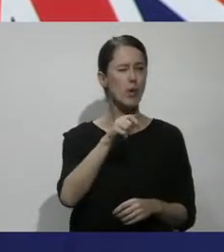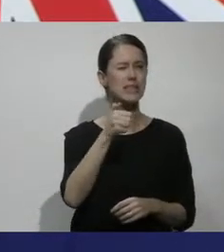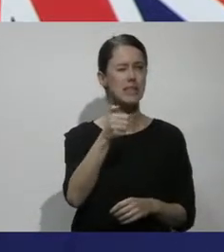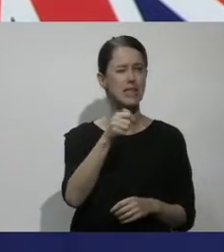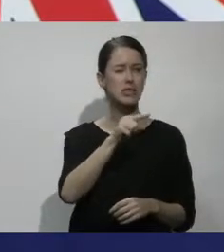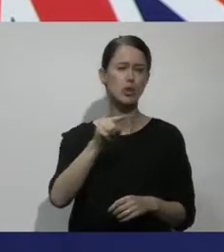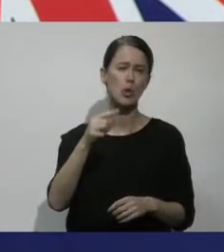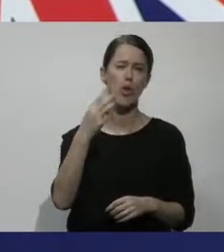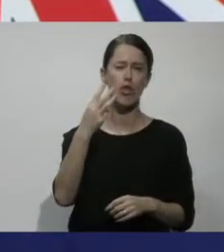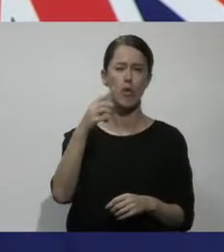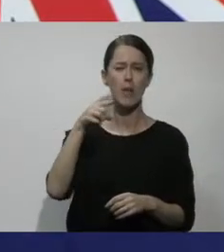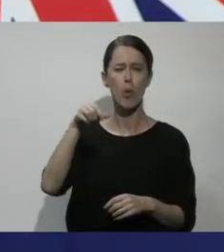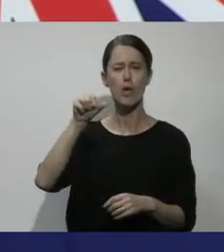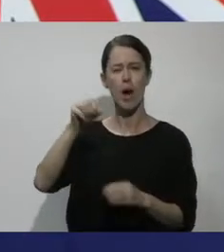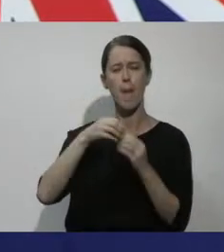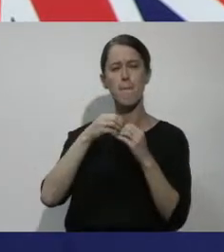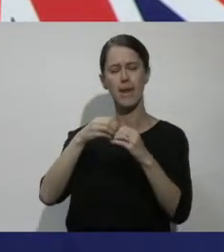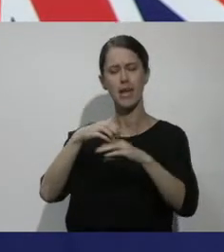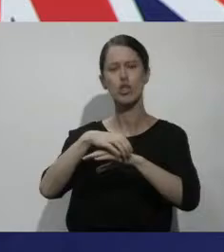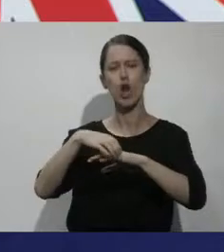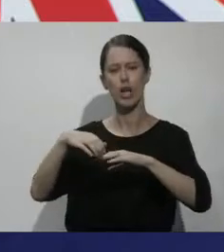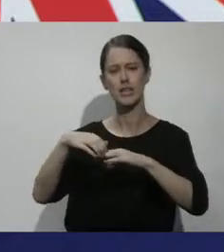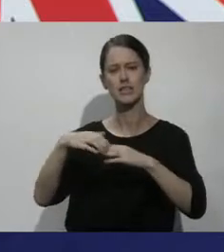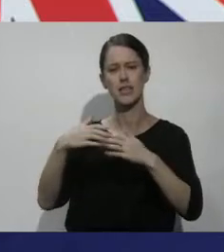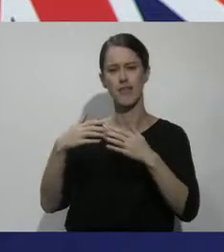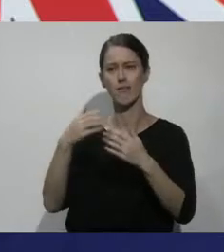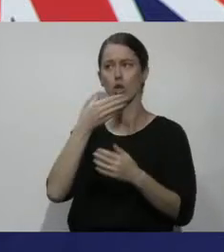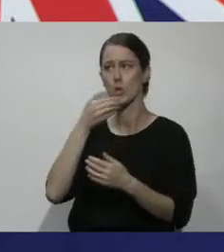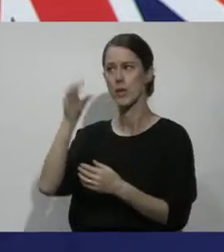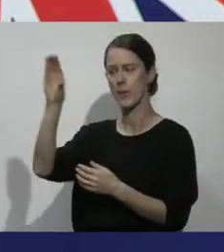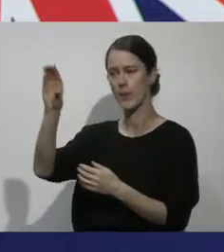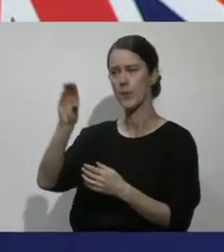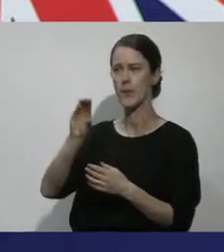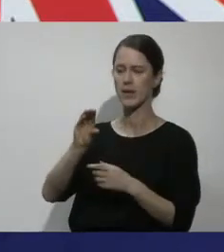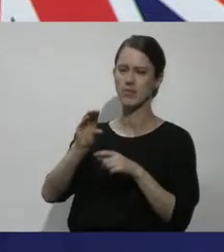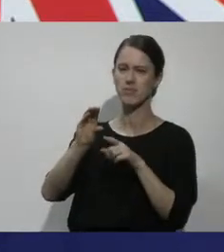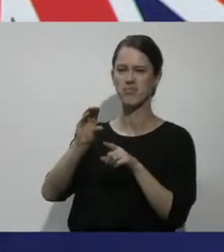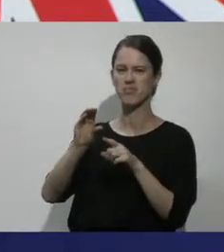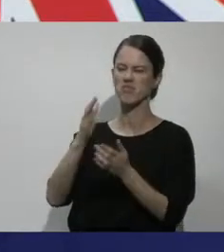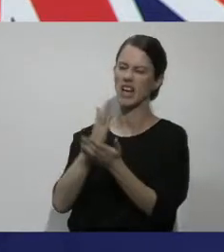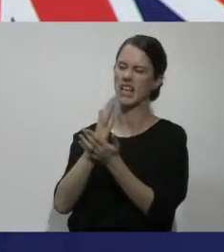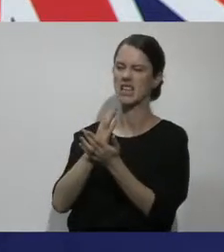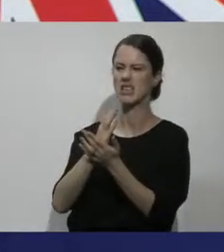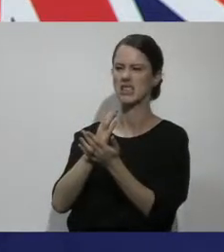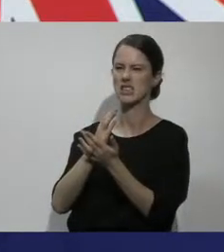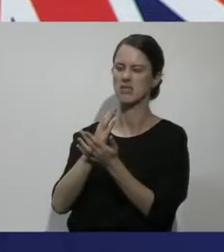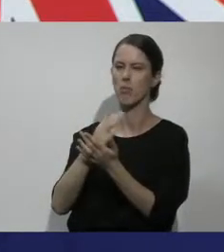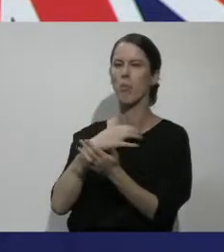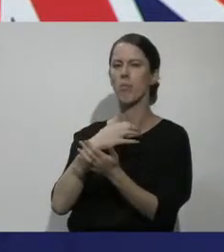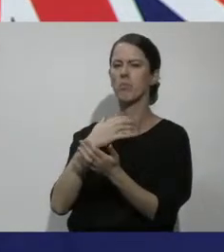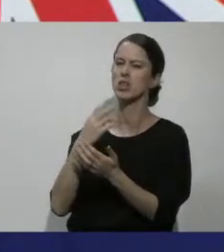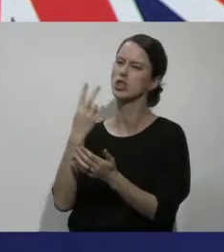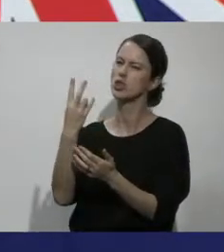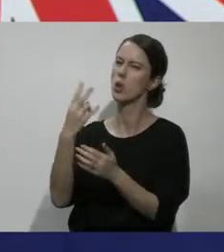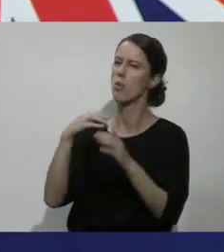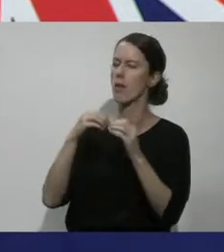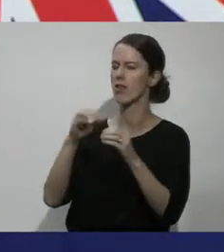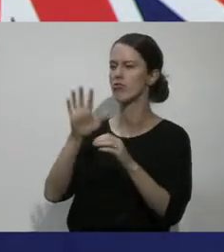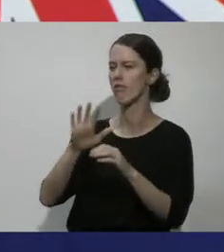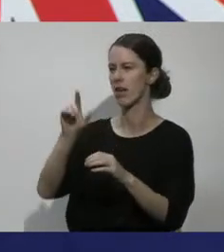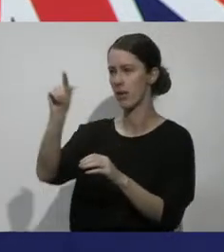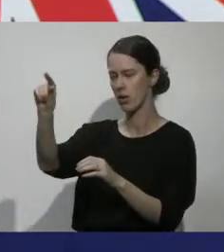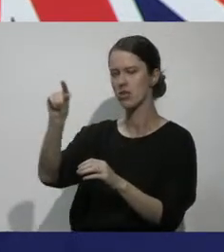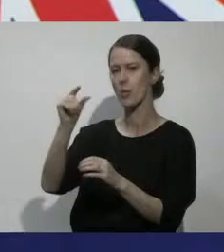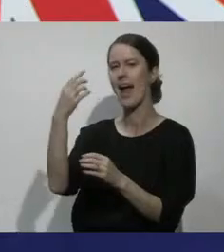3.9 billion in terms of the drawdown on that. It's actually come in closer to 2. So there is already an appropriation that we